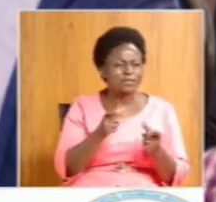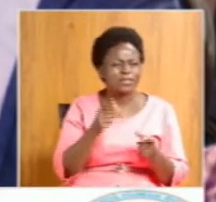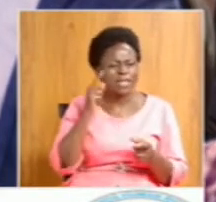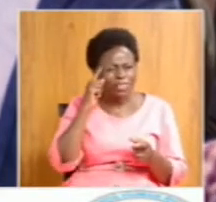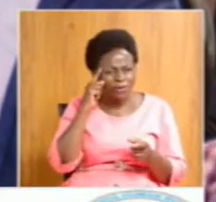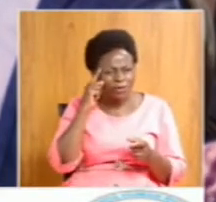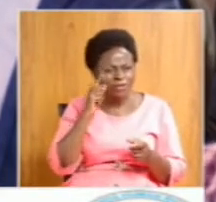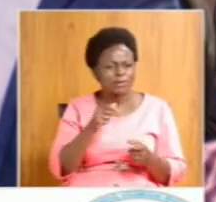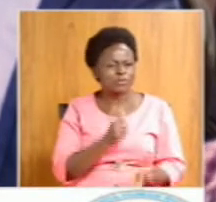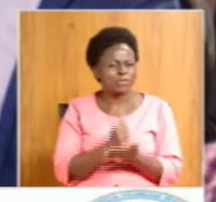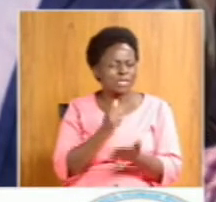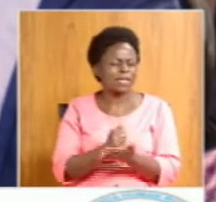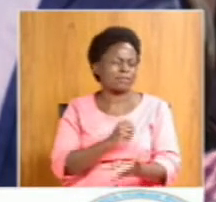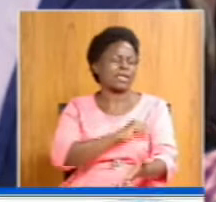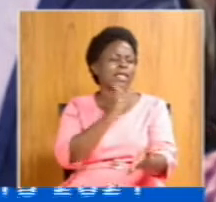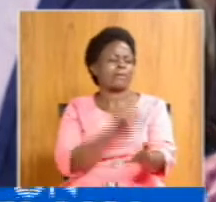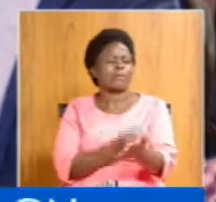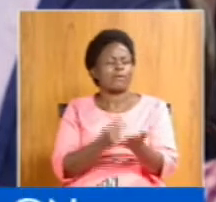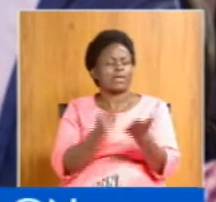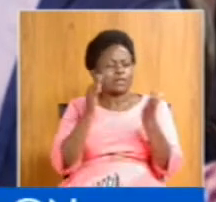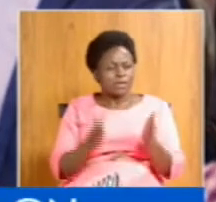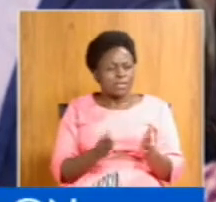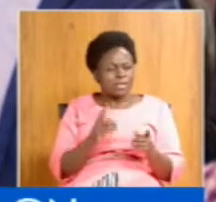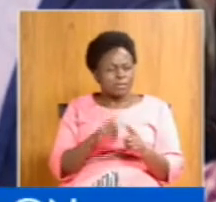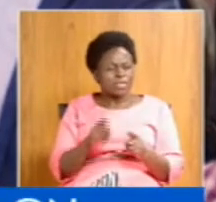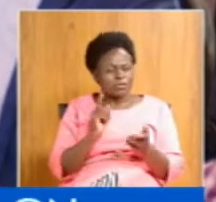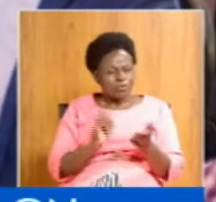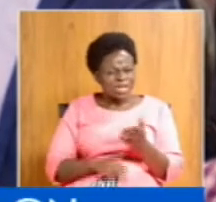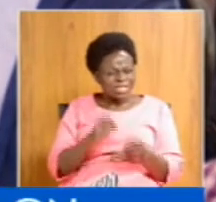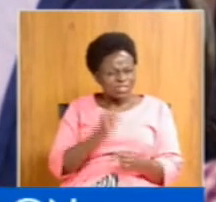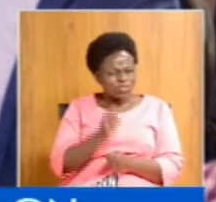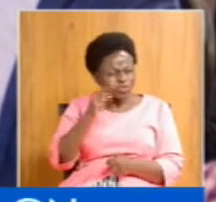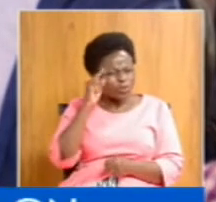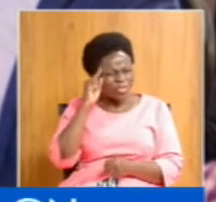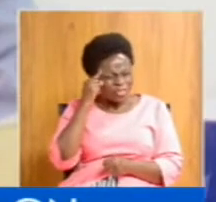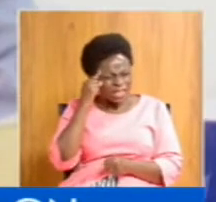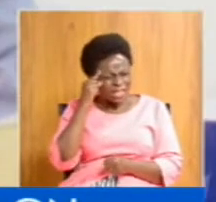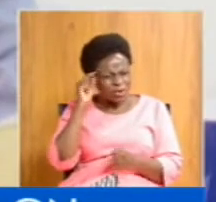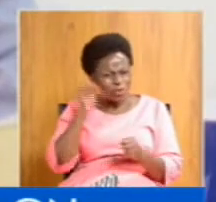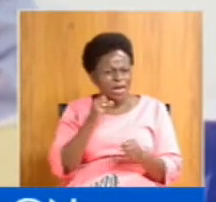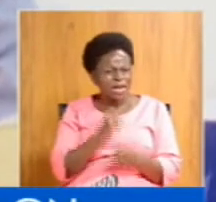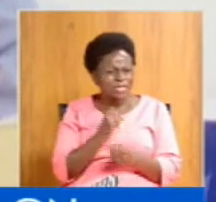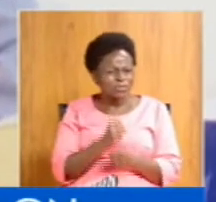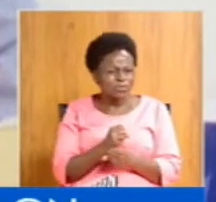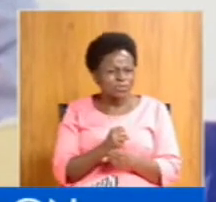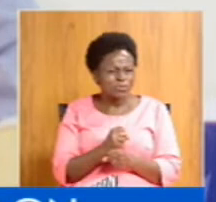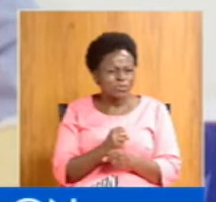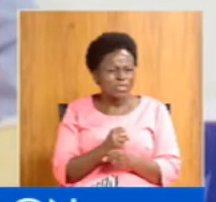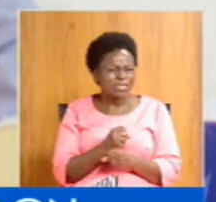those should be helping and empowering Ugandans. But what do you think we should be able to do so that